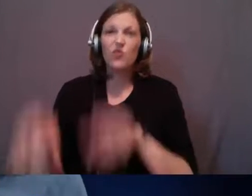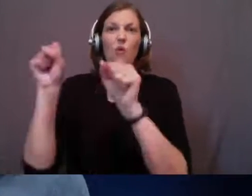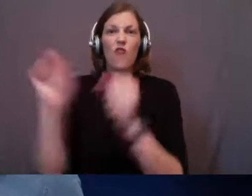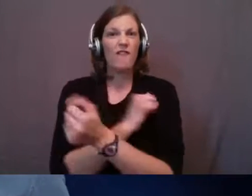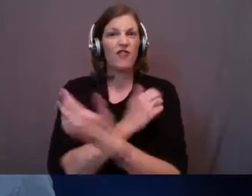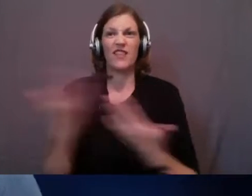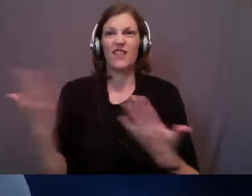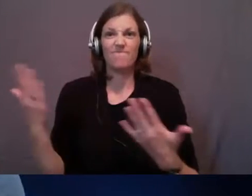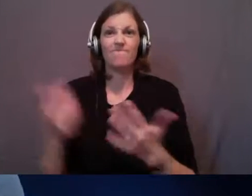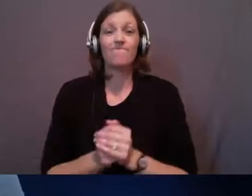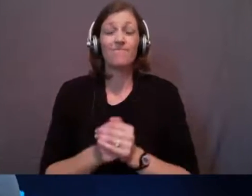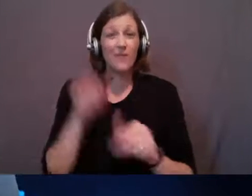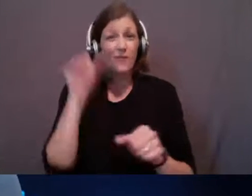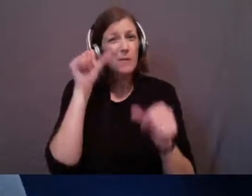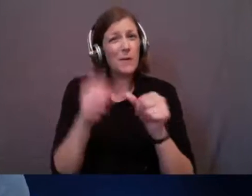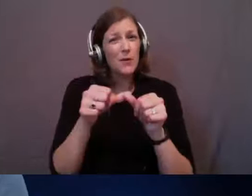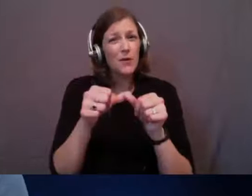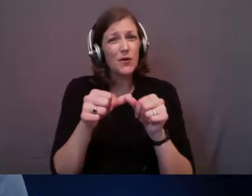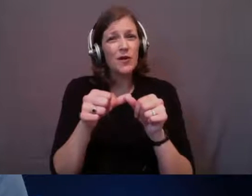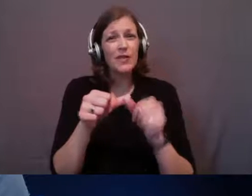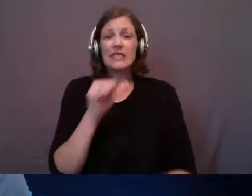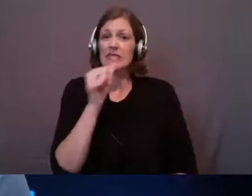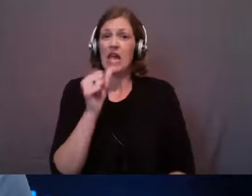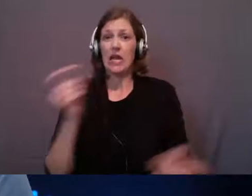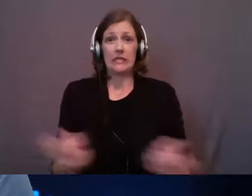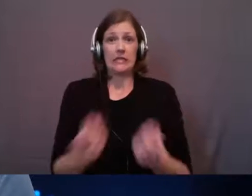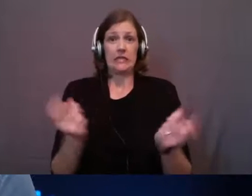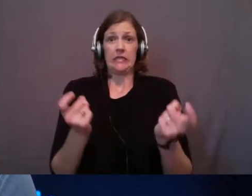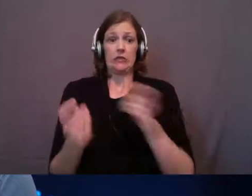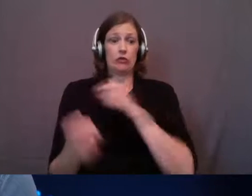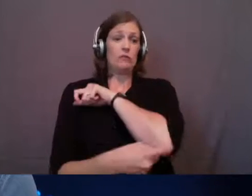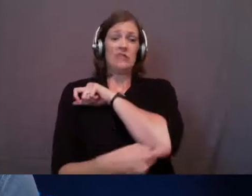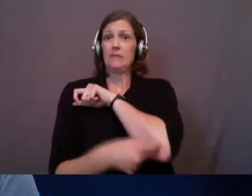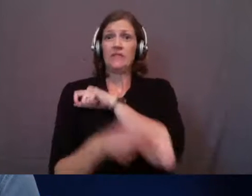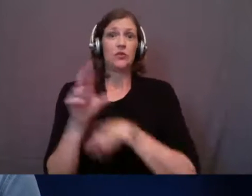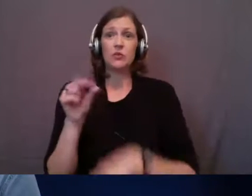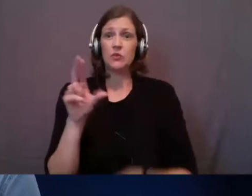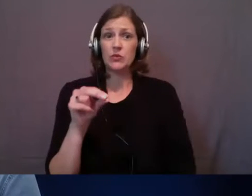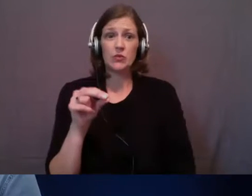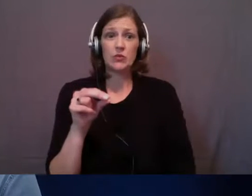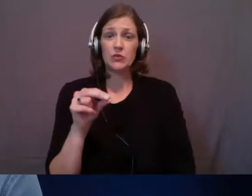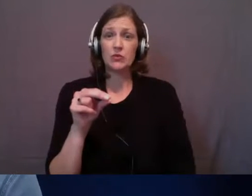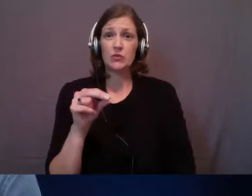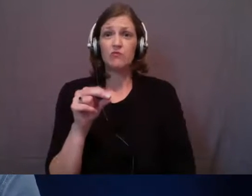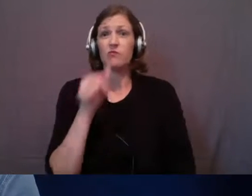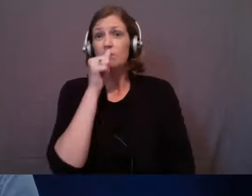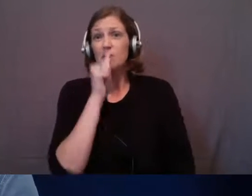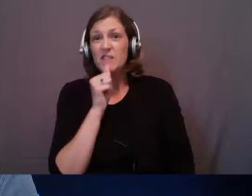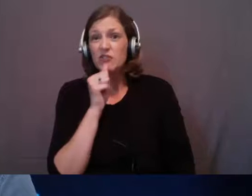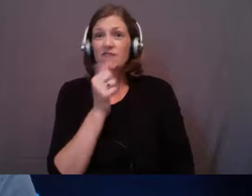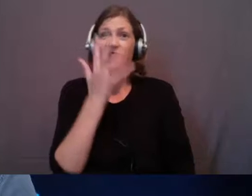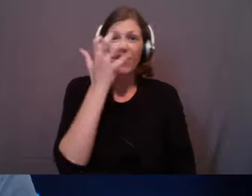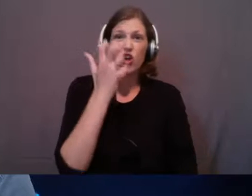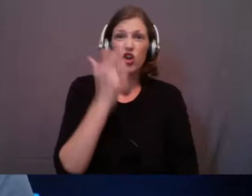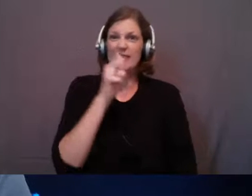you got to remember this. It is not a sin to be tempted. With impatience, with anger, it is not a sin to